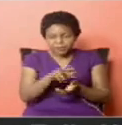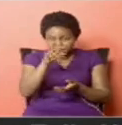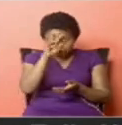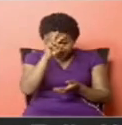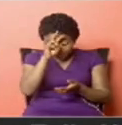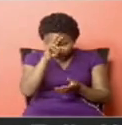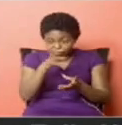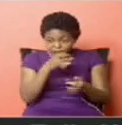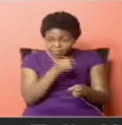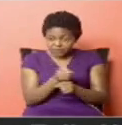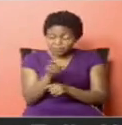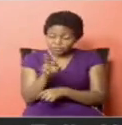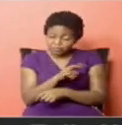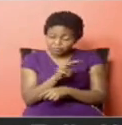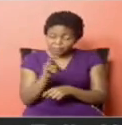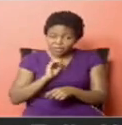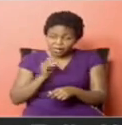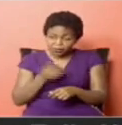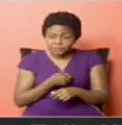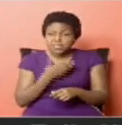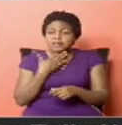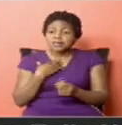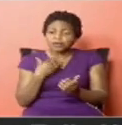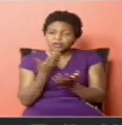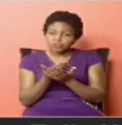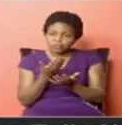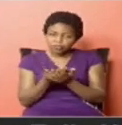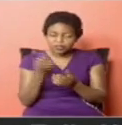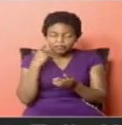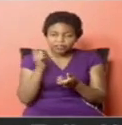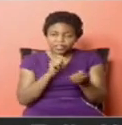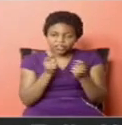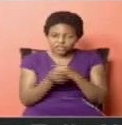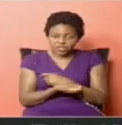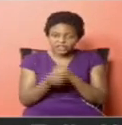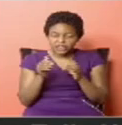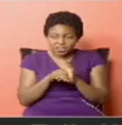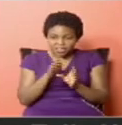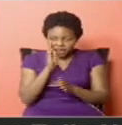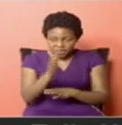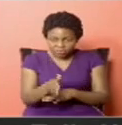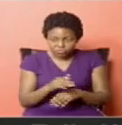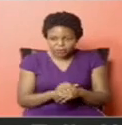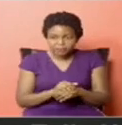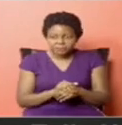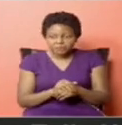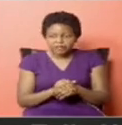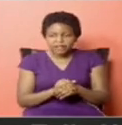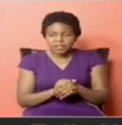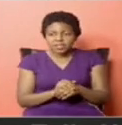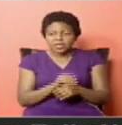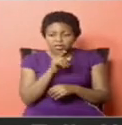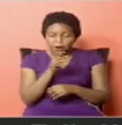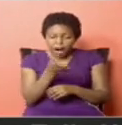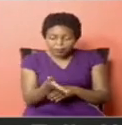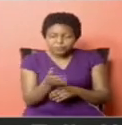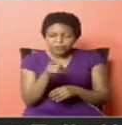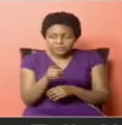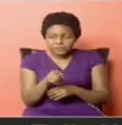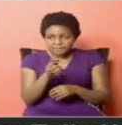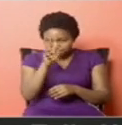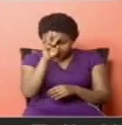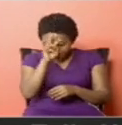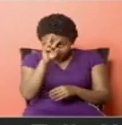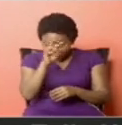like ours. So I would like to appeal for a change in direction, the consideration of those organizations that